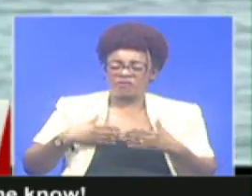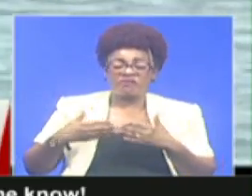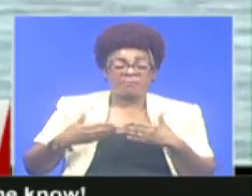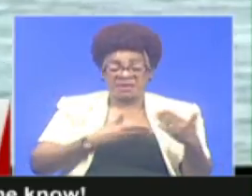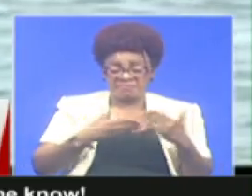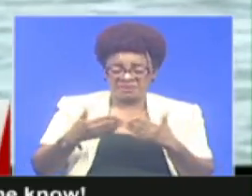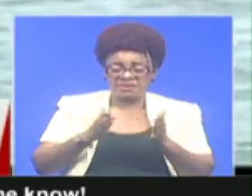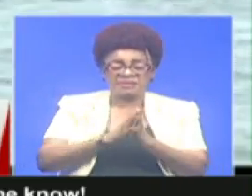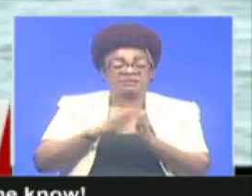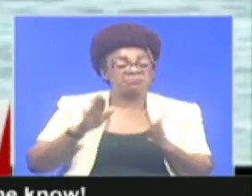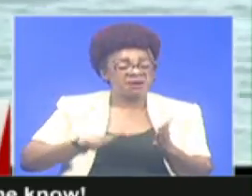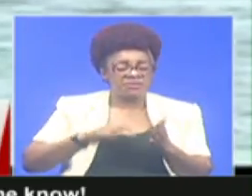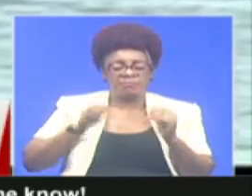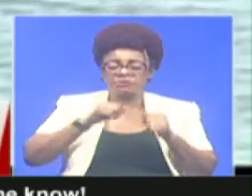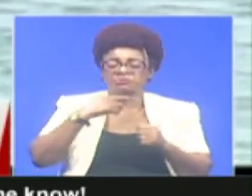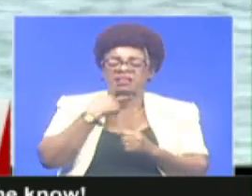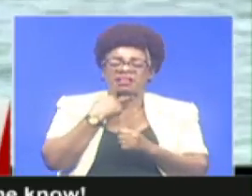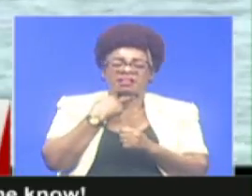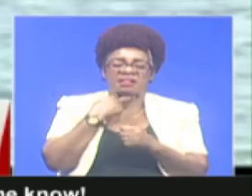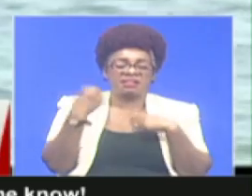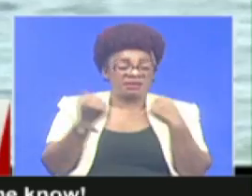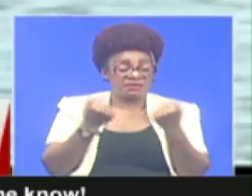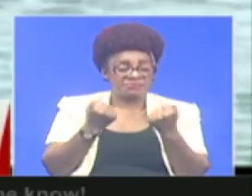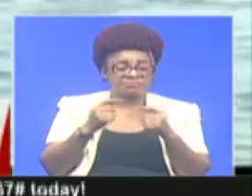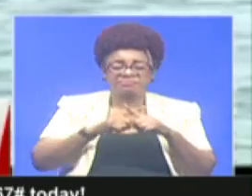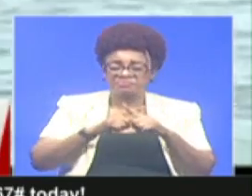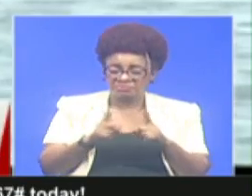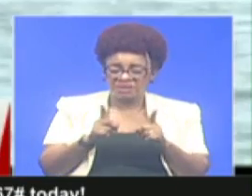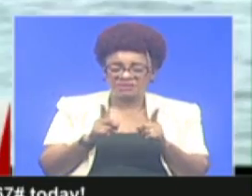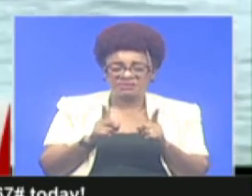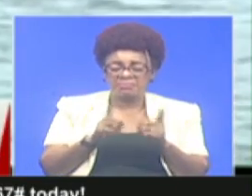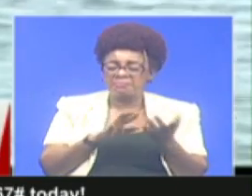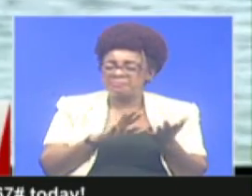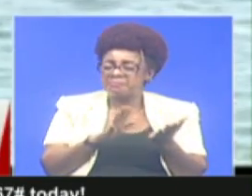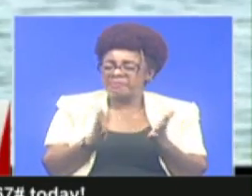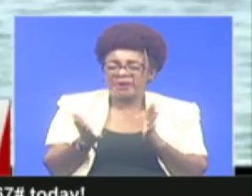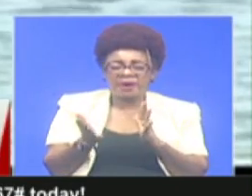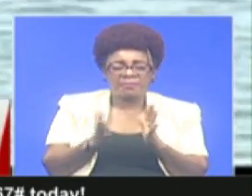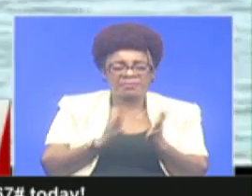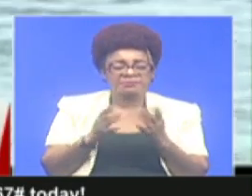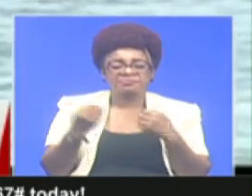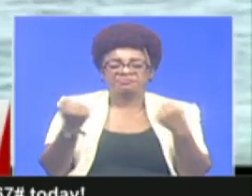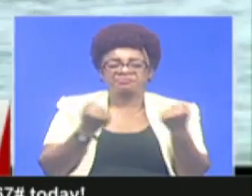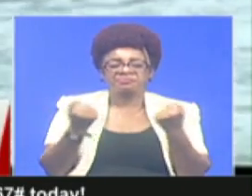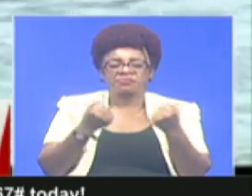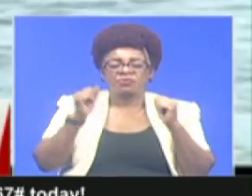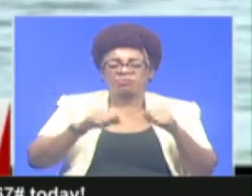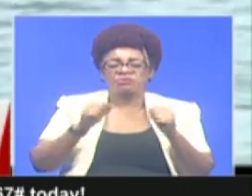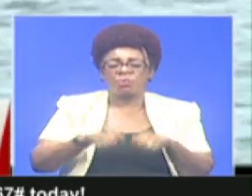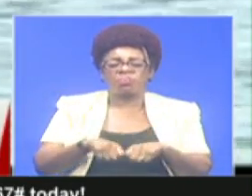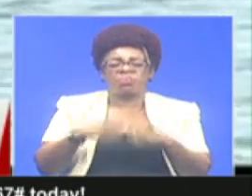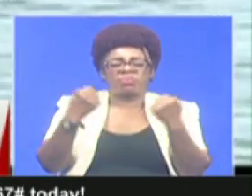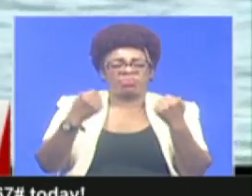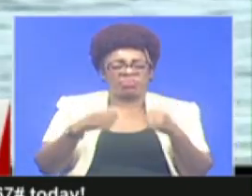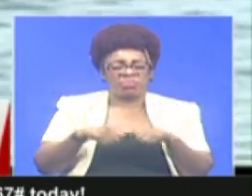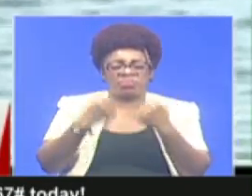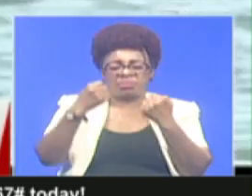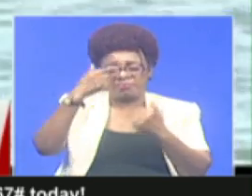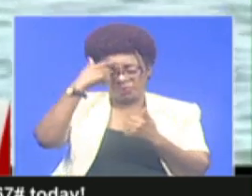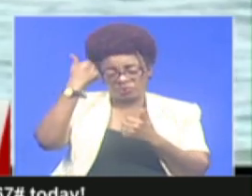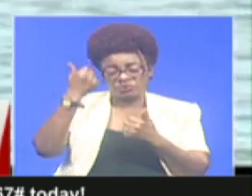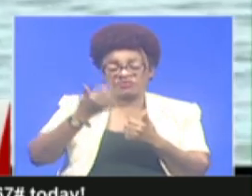still be trapped inside their car, but also alluding to the possibility that the vehicle could have broken down because of the water pressure